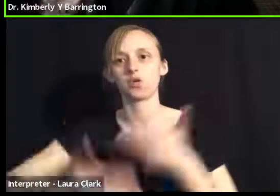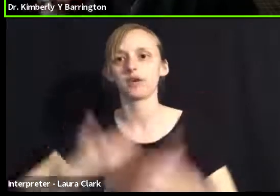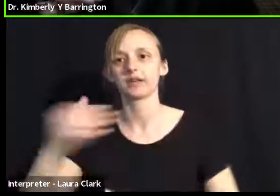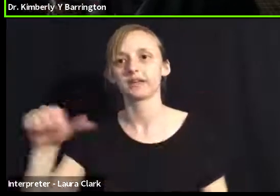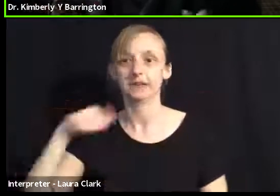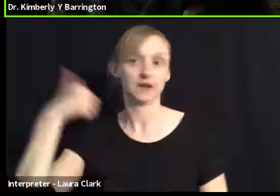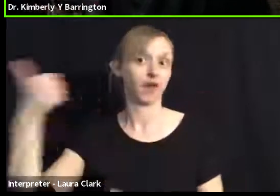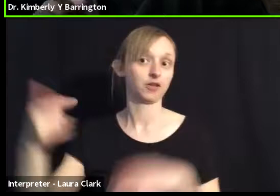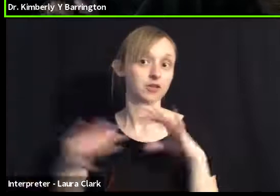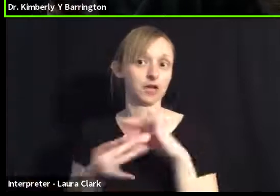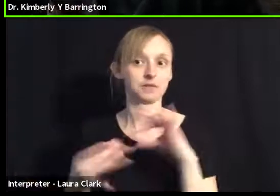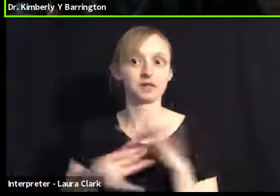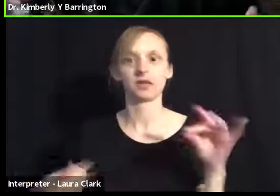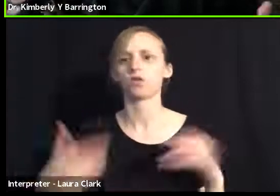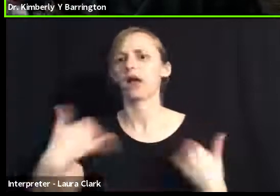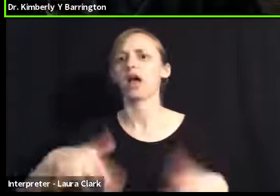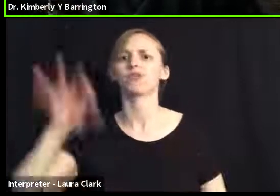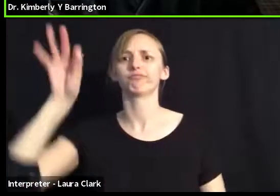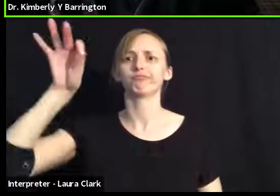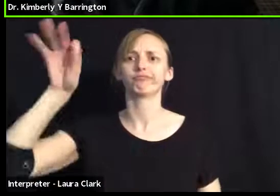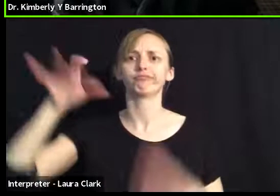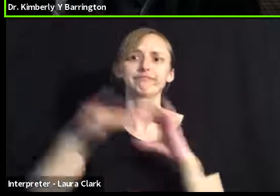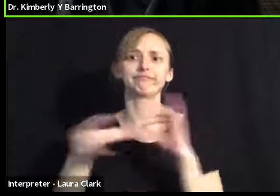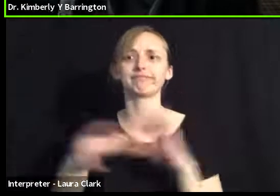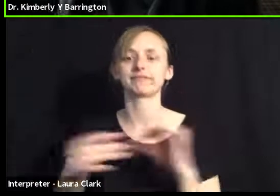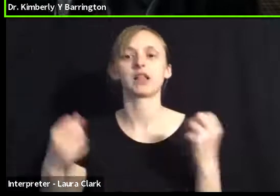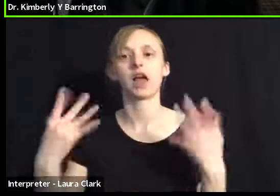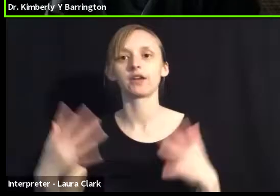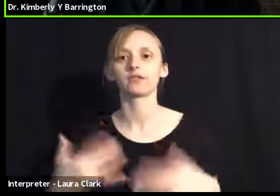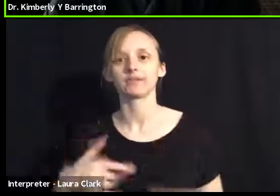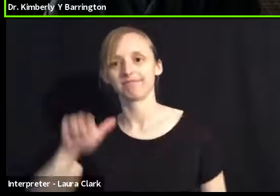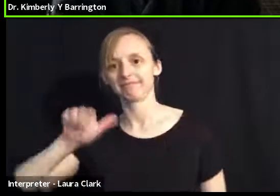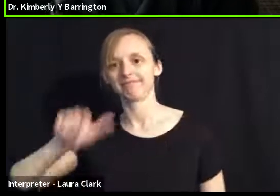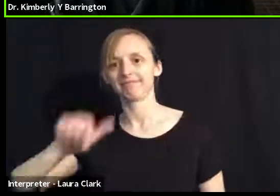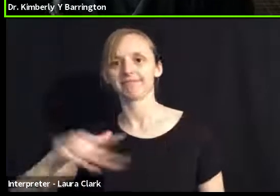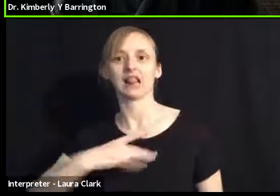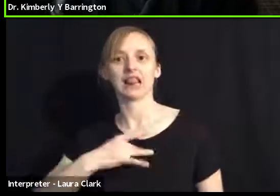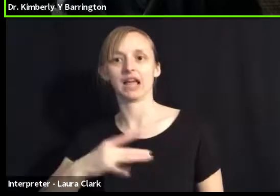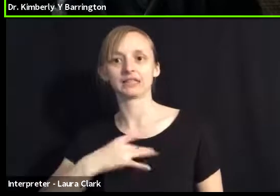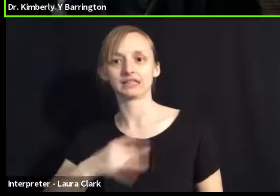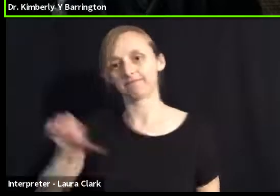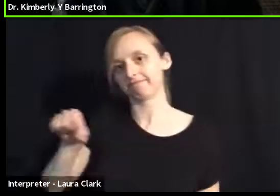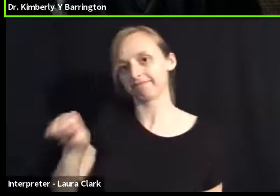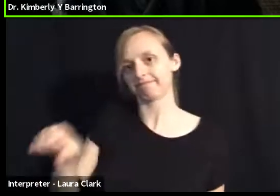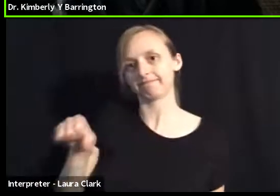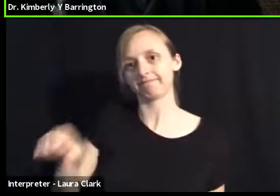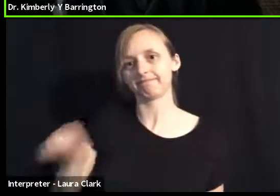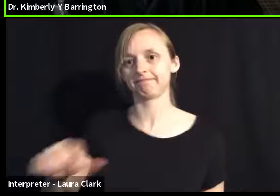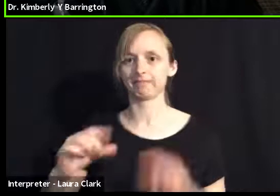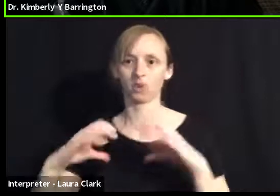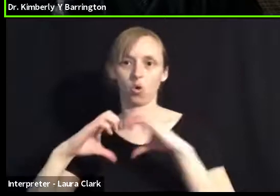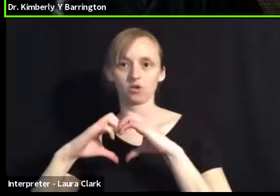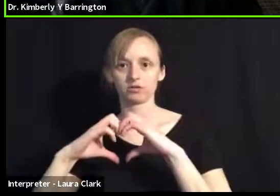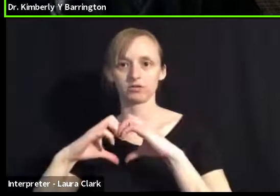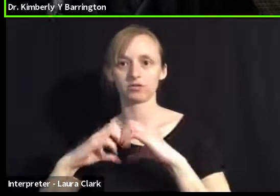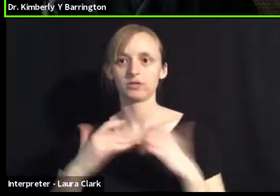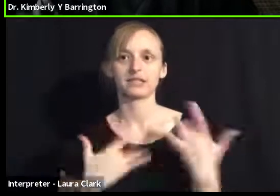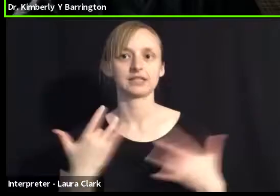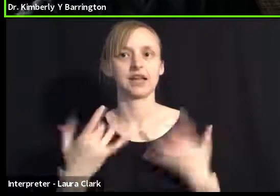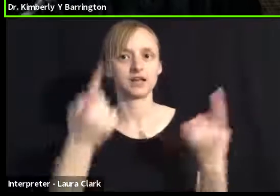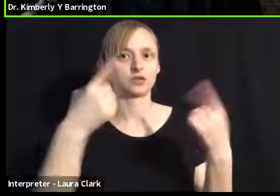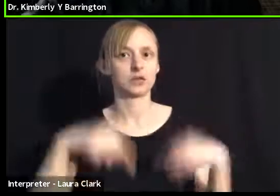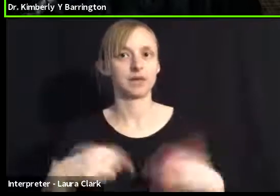got all kinds of hearts going up. So we are so excited to have you on today. The time is